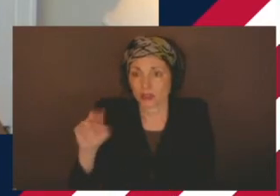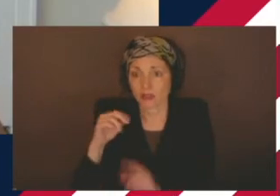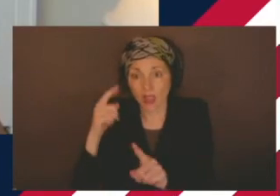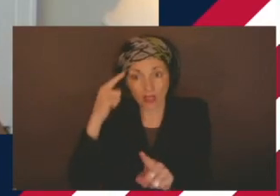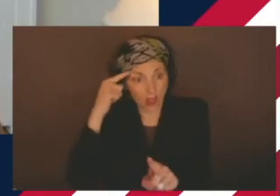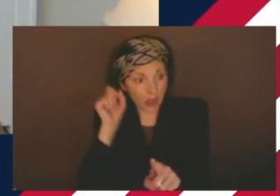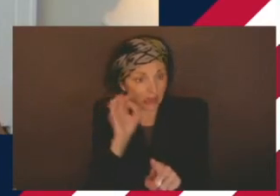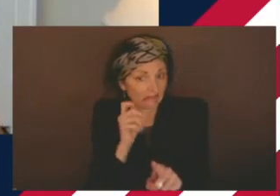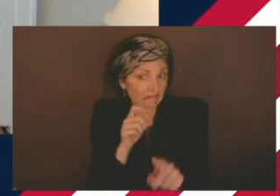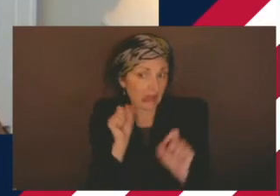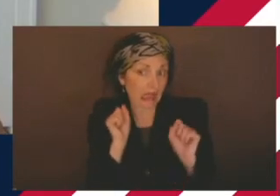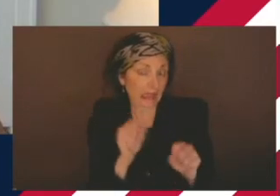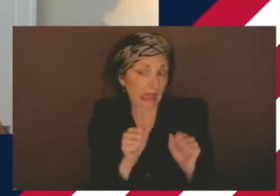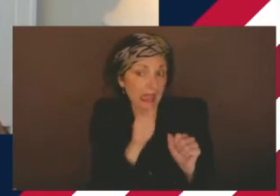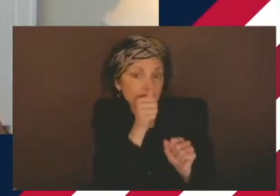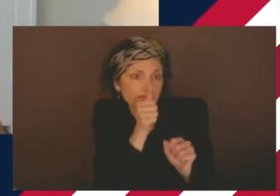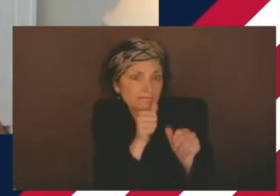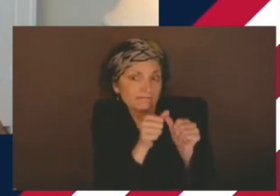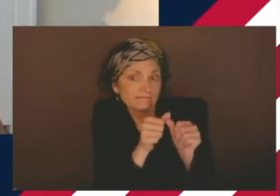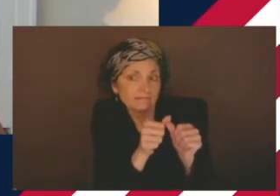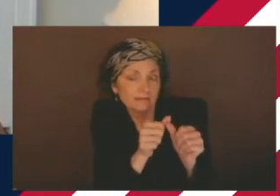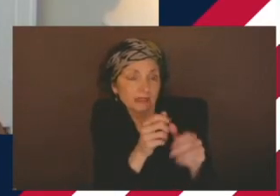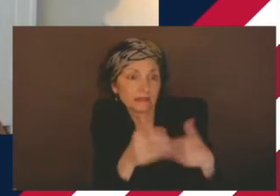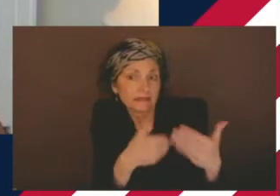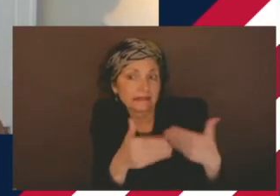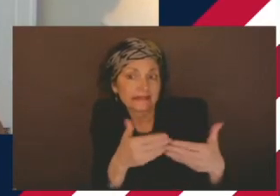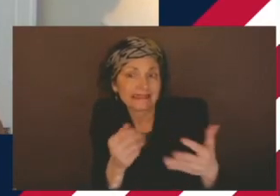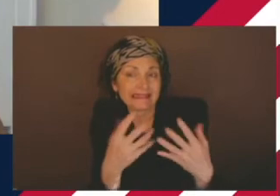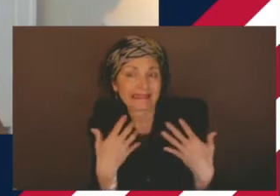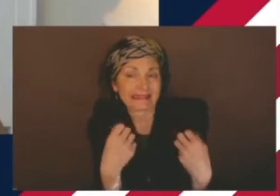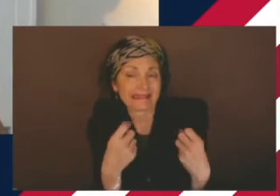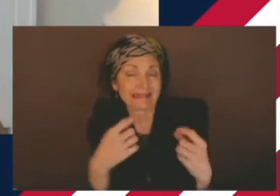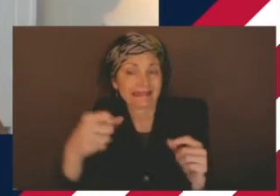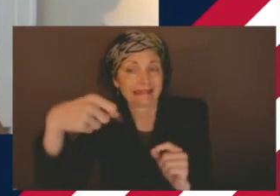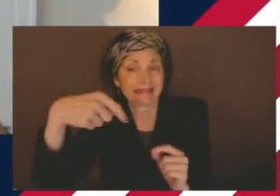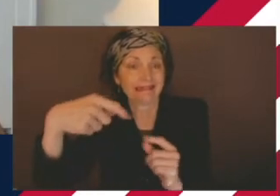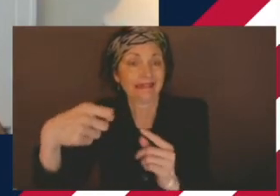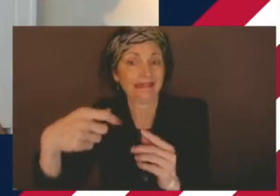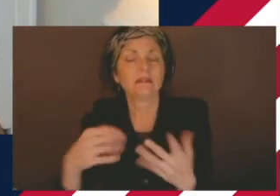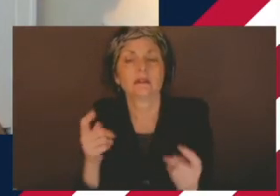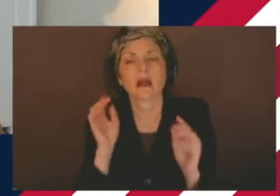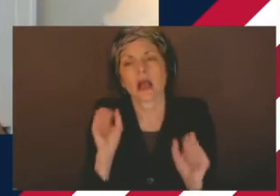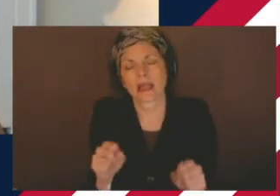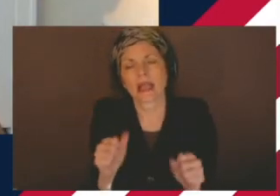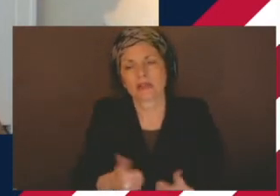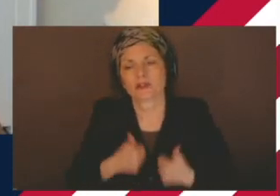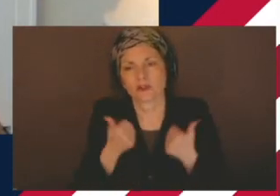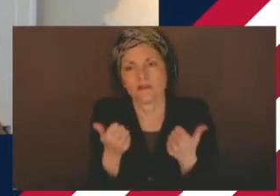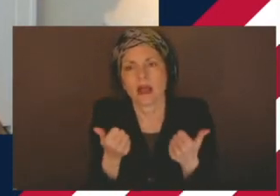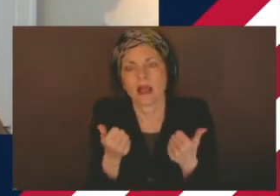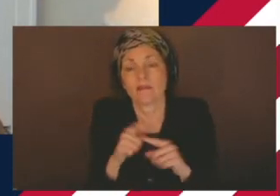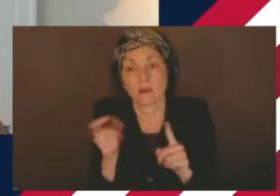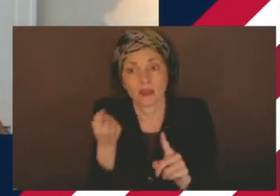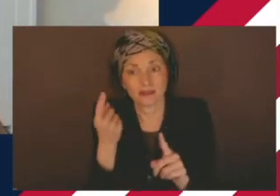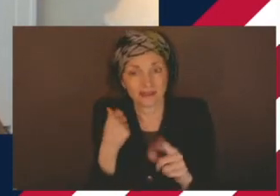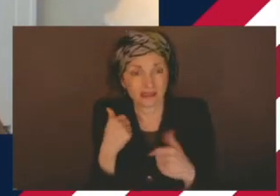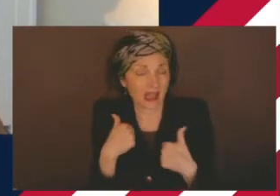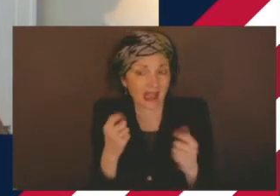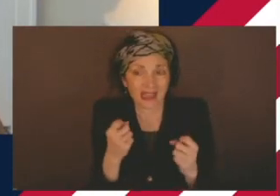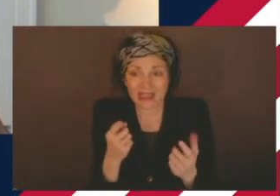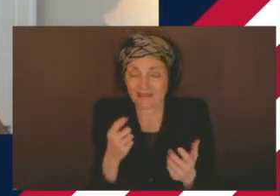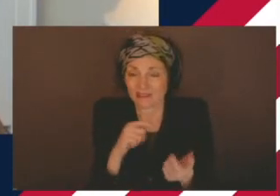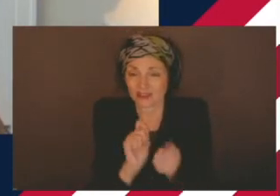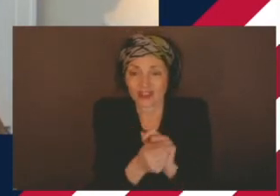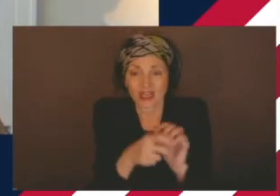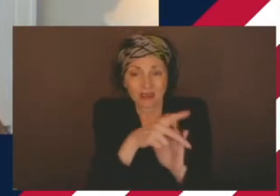disease. Fortunately, I had purchased a market rate policy on the Affordable Care Act exchange, which is